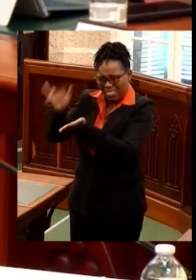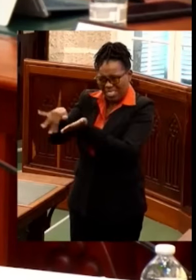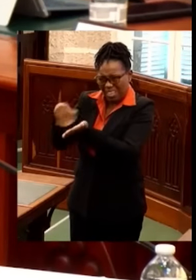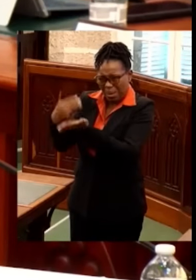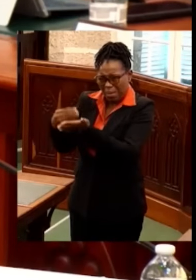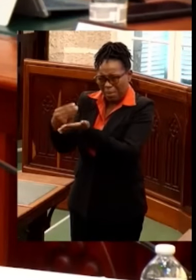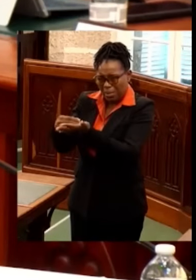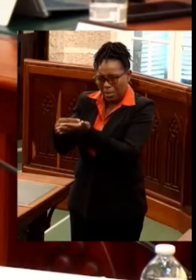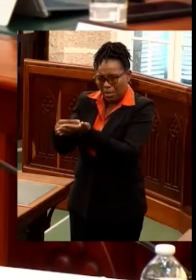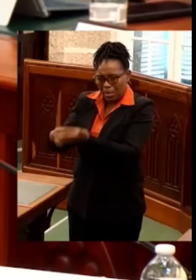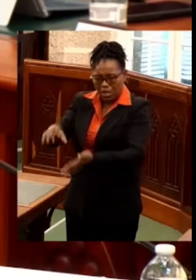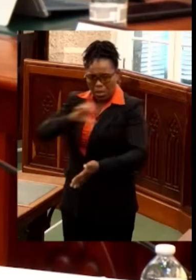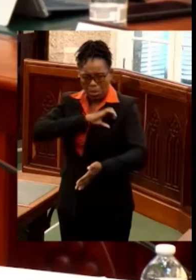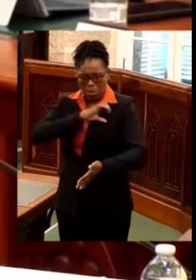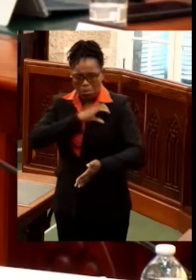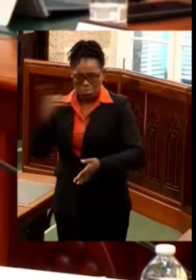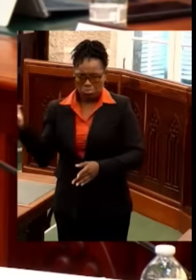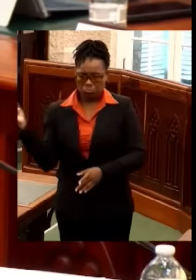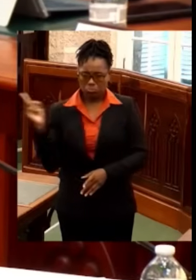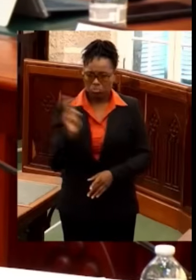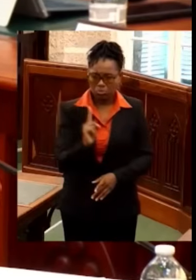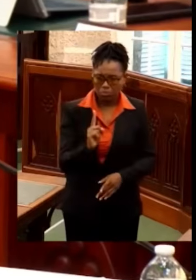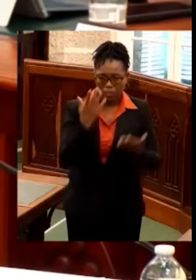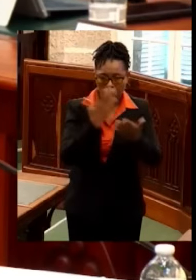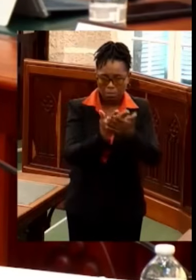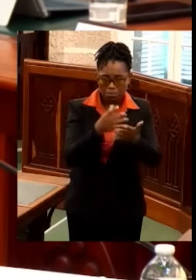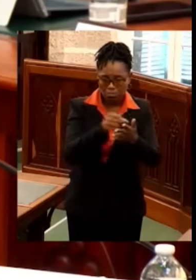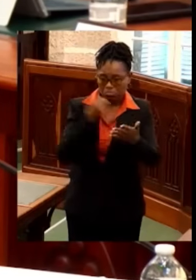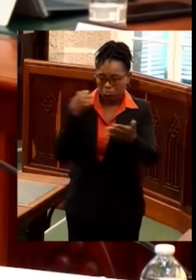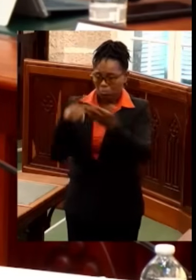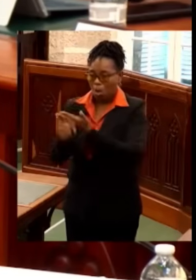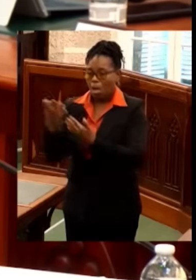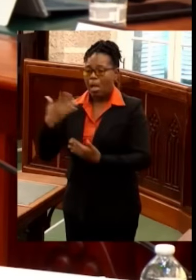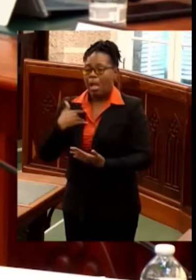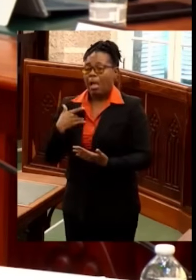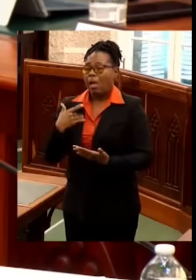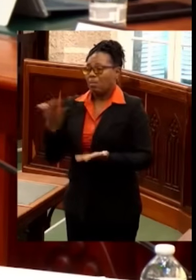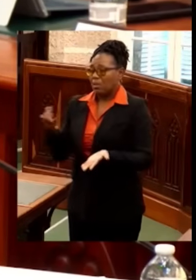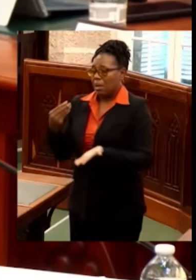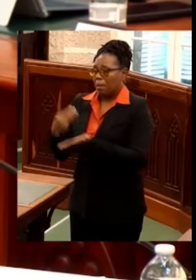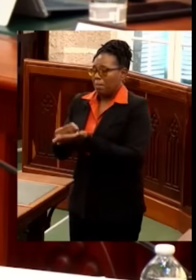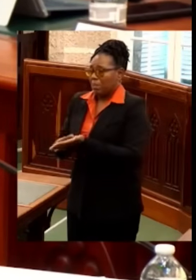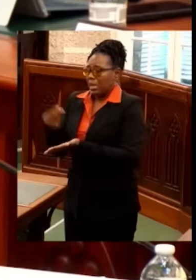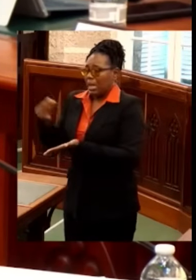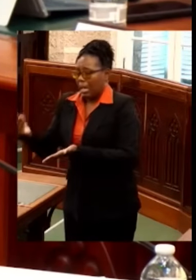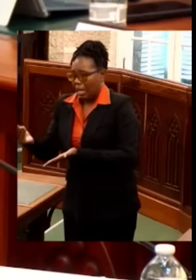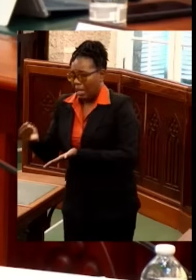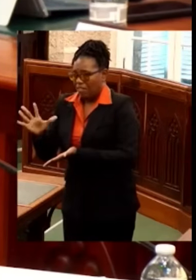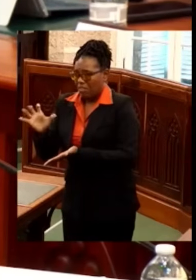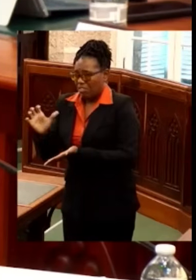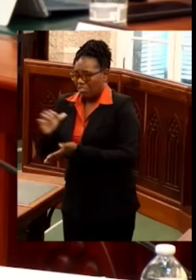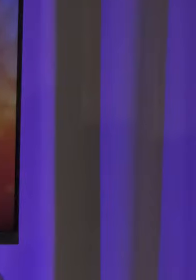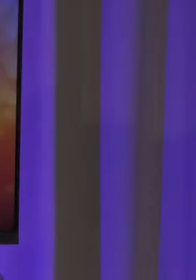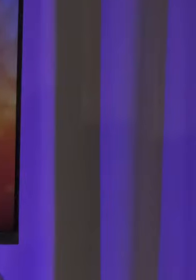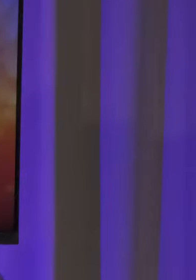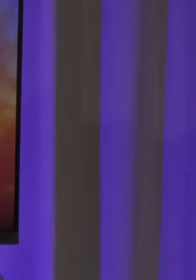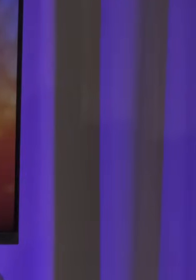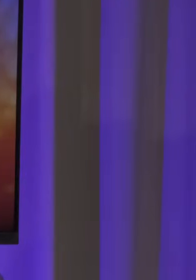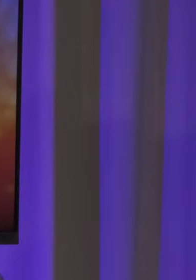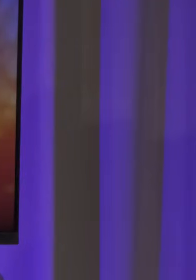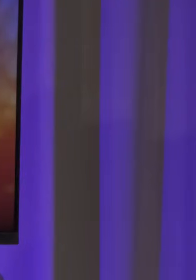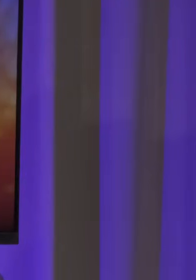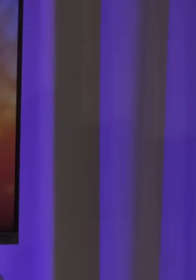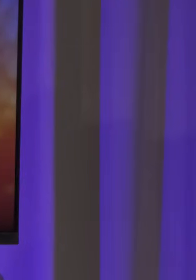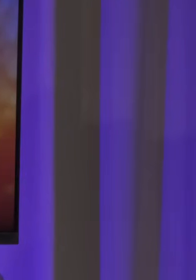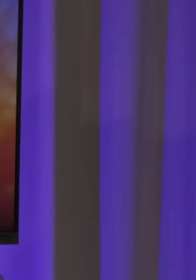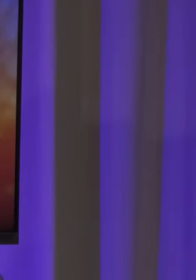comes and the person is charged, they have to look for some large amount of money to fork out and not just $500.